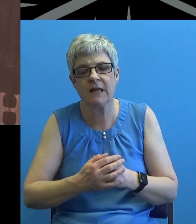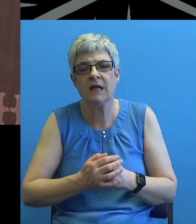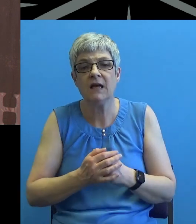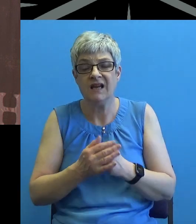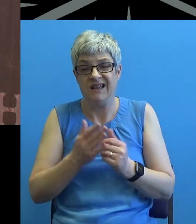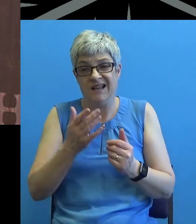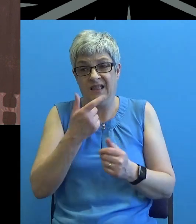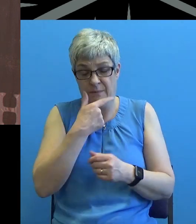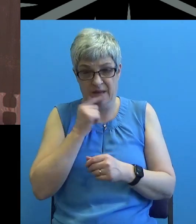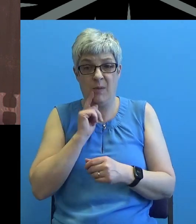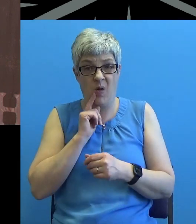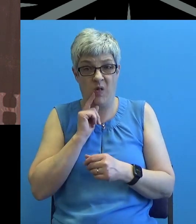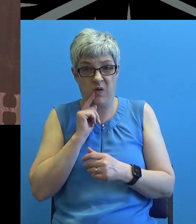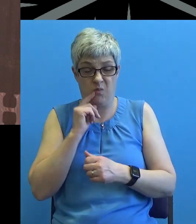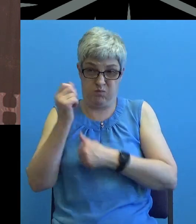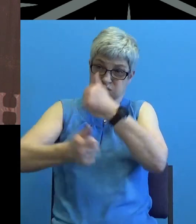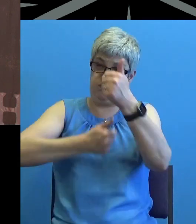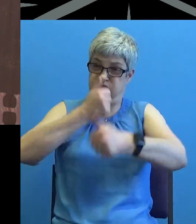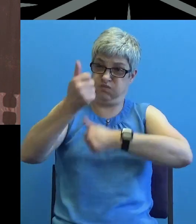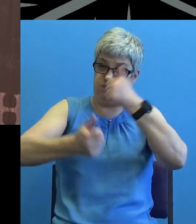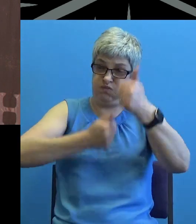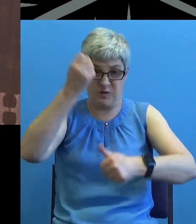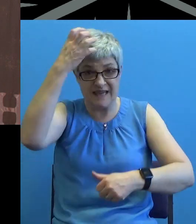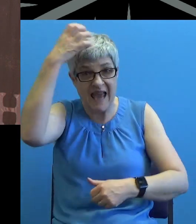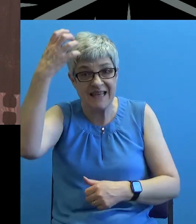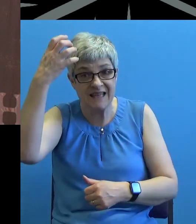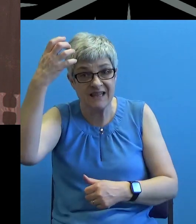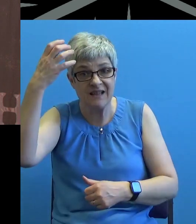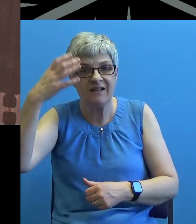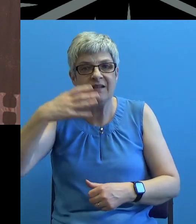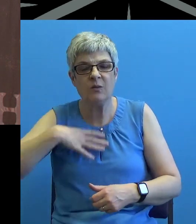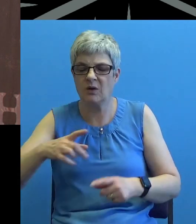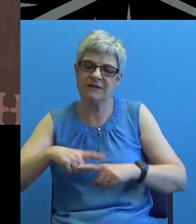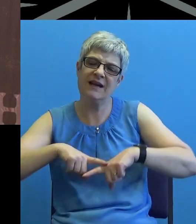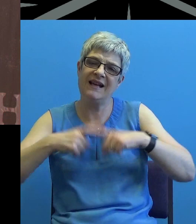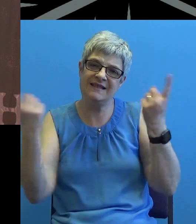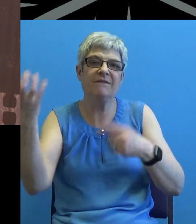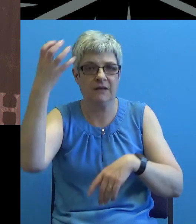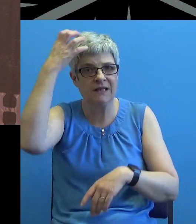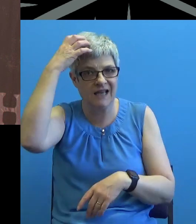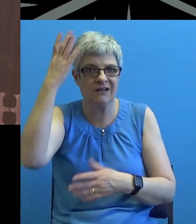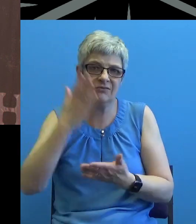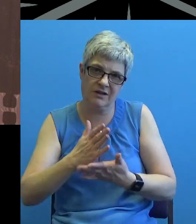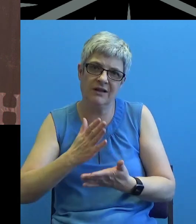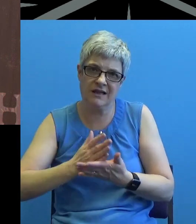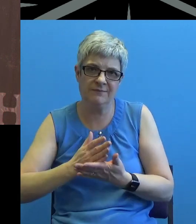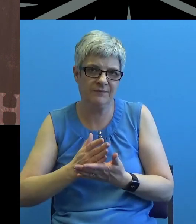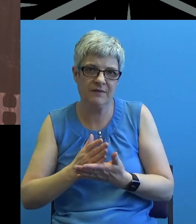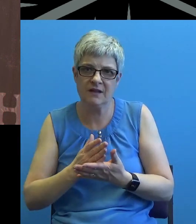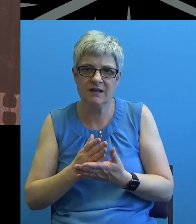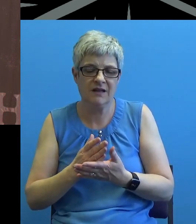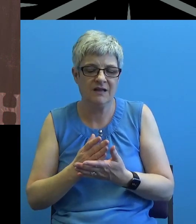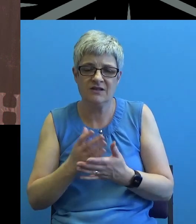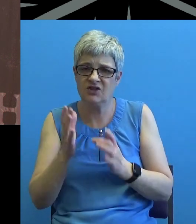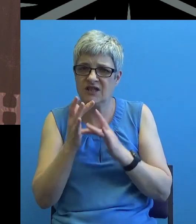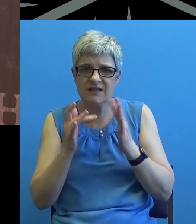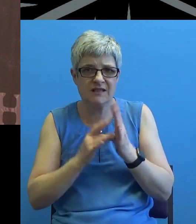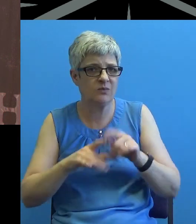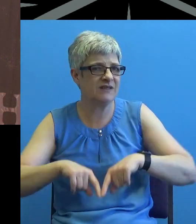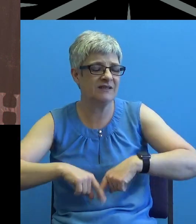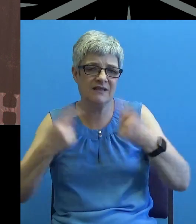And though the people hailed him as king, they wanted a different sort of king than the king he had come to be.